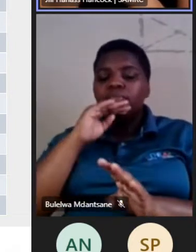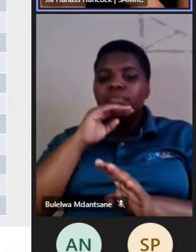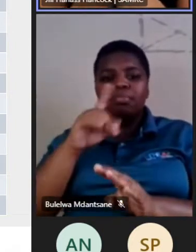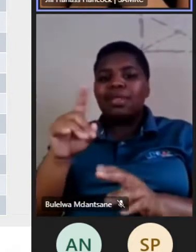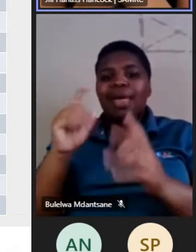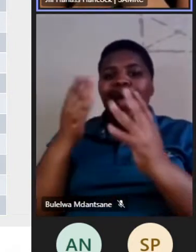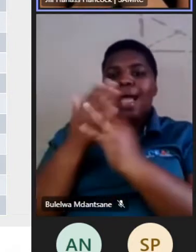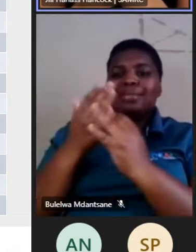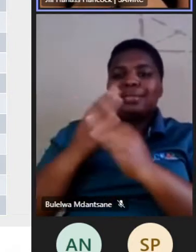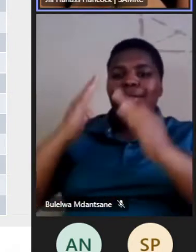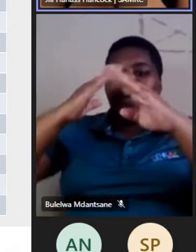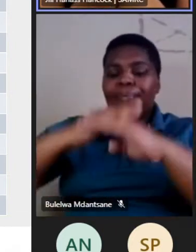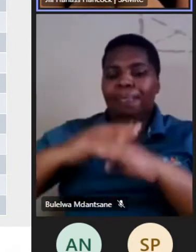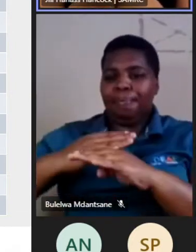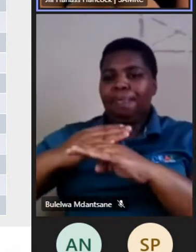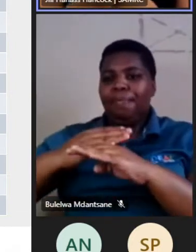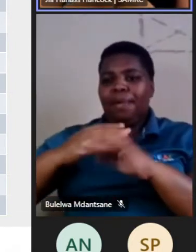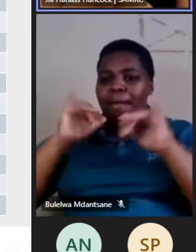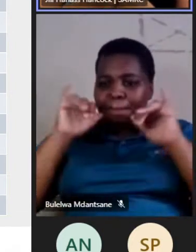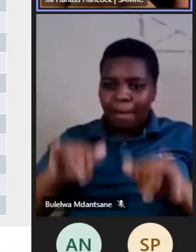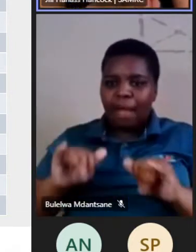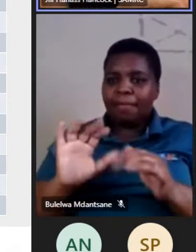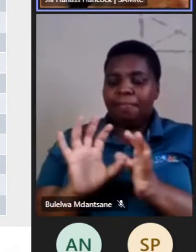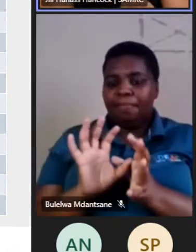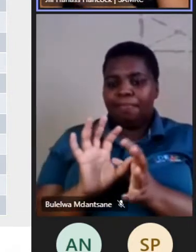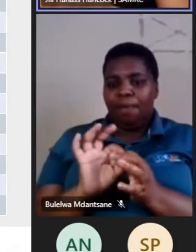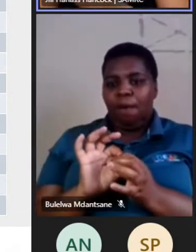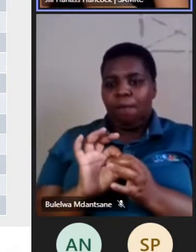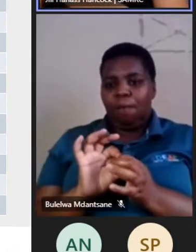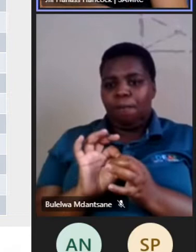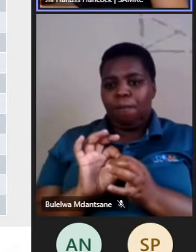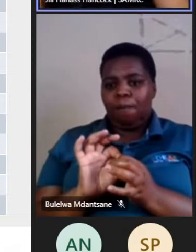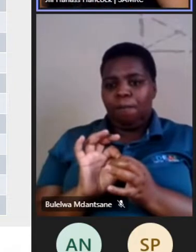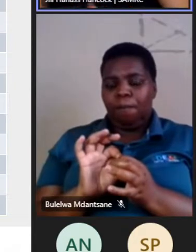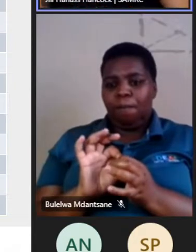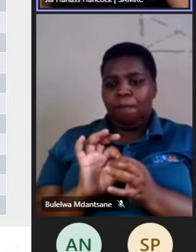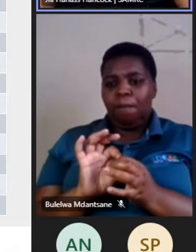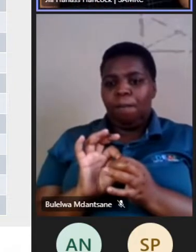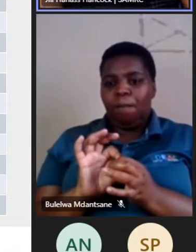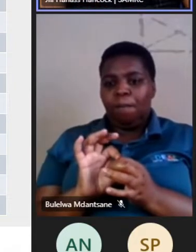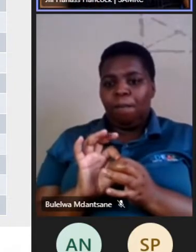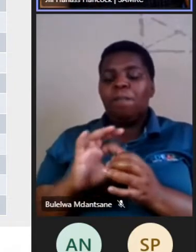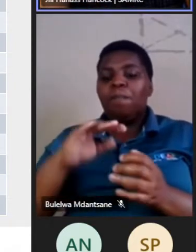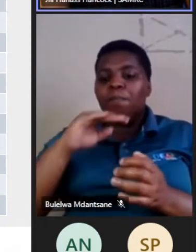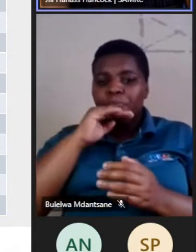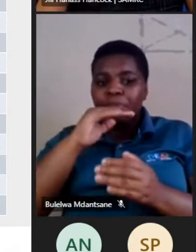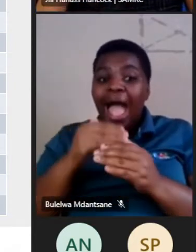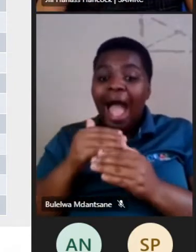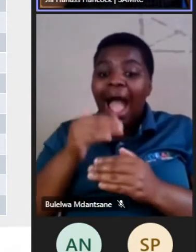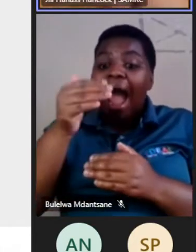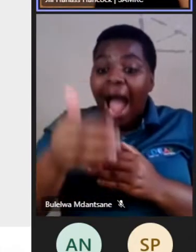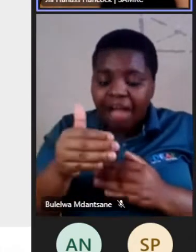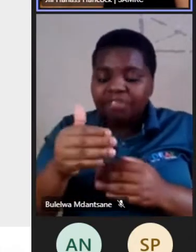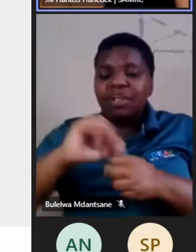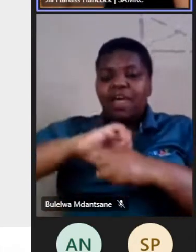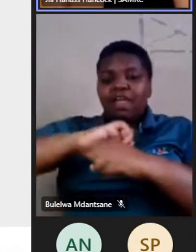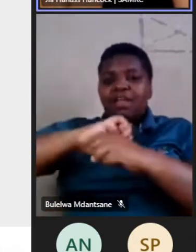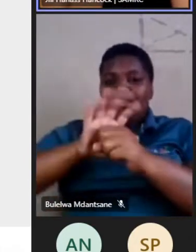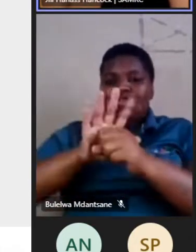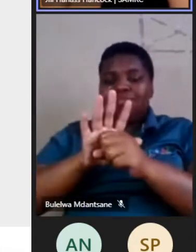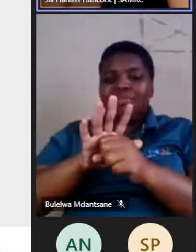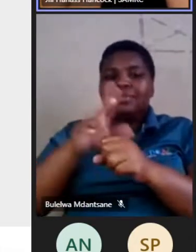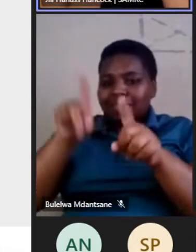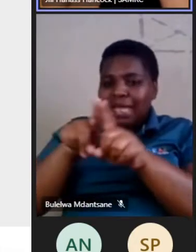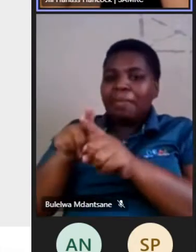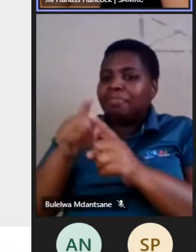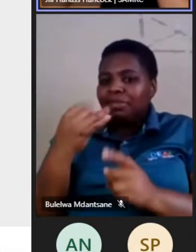for most of them, that usage went down during the hard lockdown, but also the months afterwards. So when we asked the woman